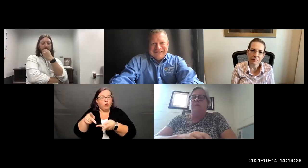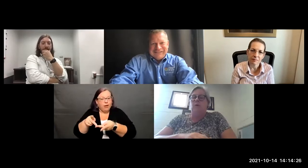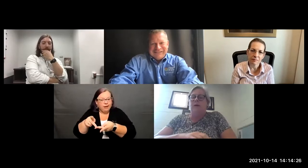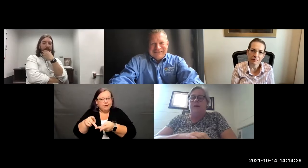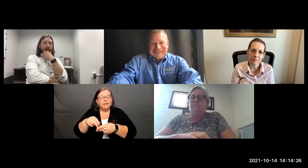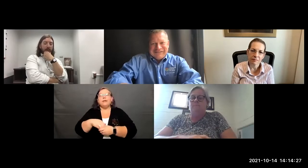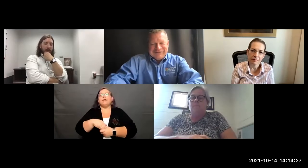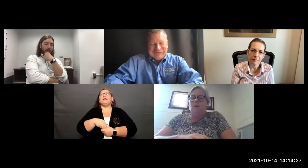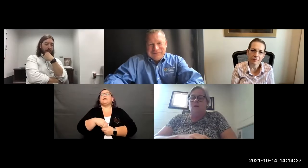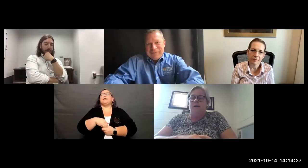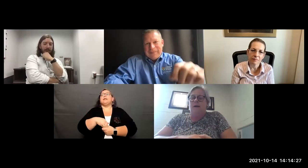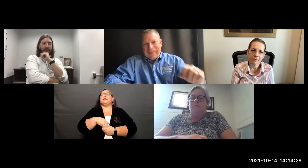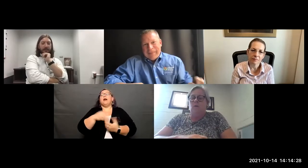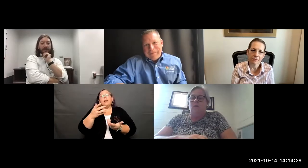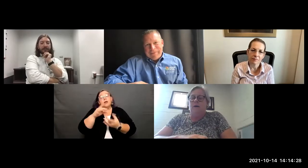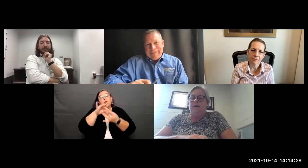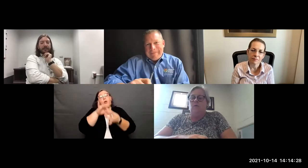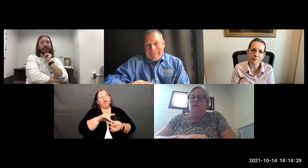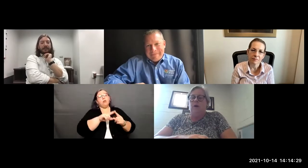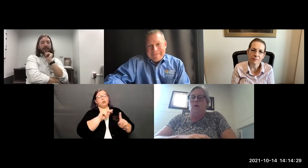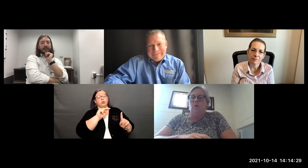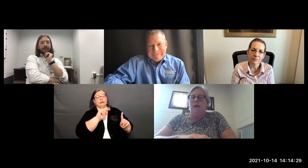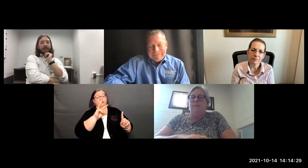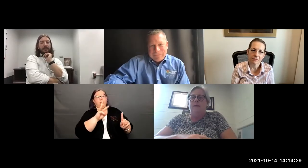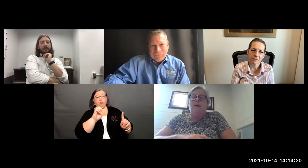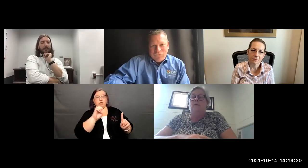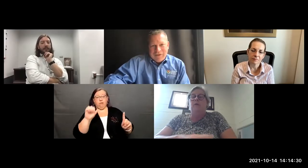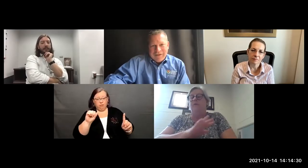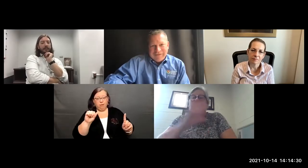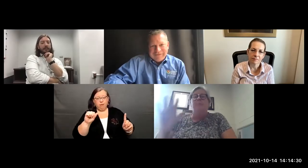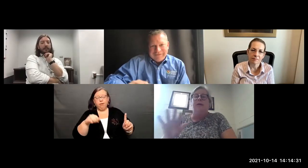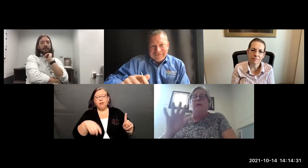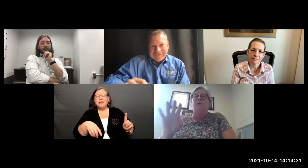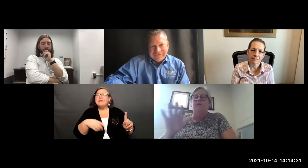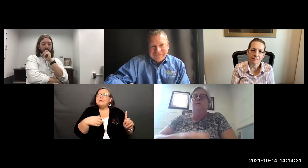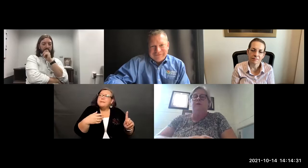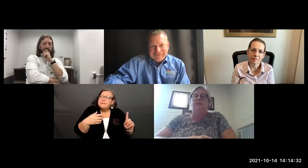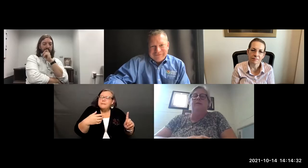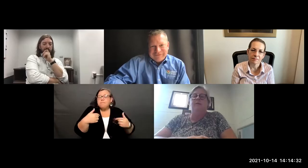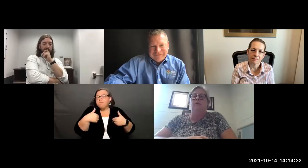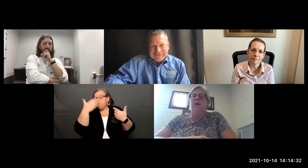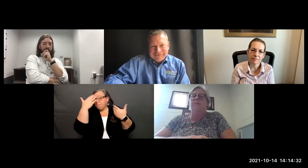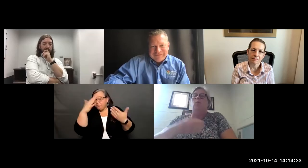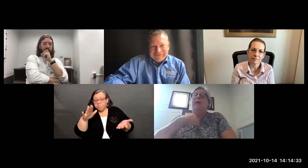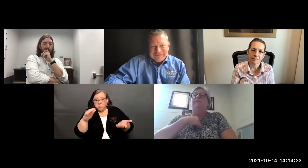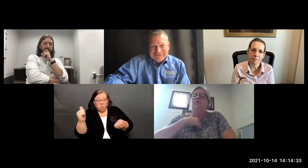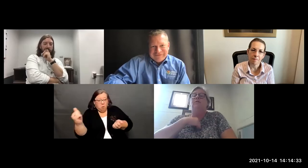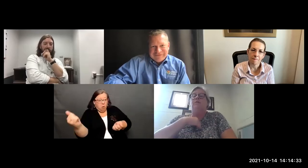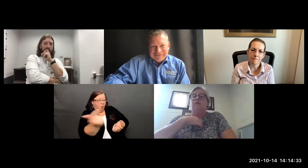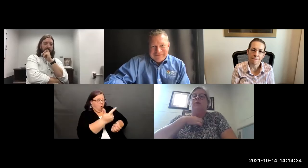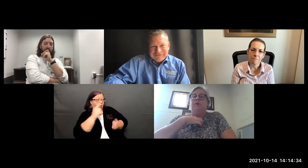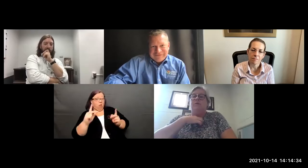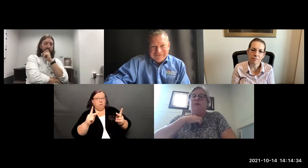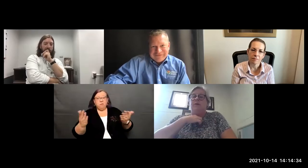to NWEA, I don't know if everybody here is using NWEA, but we have